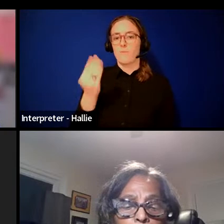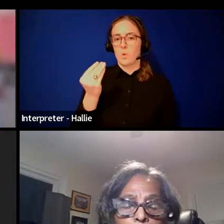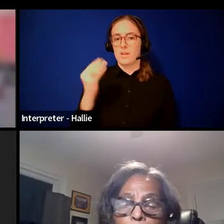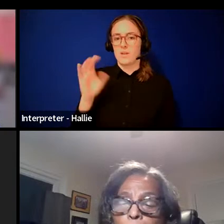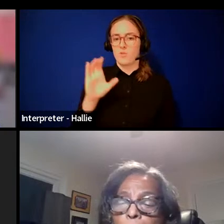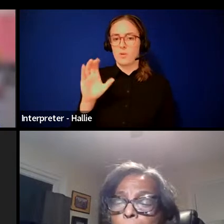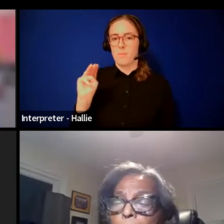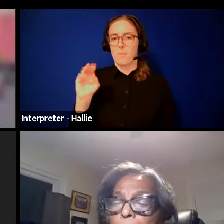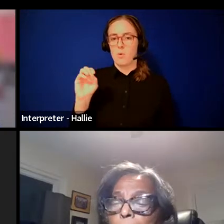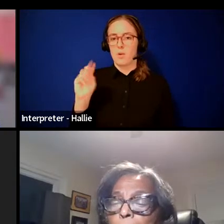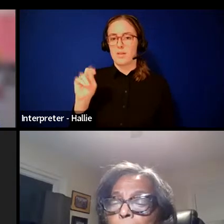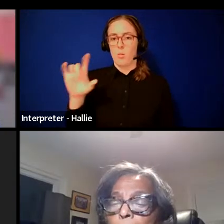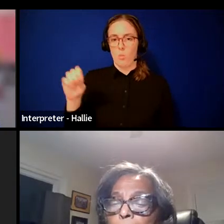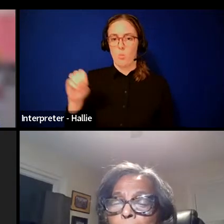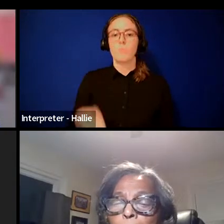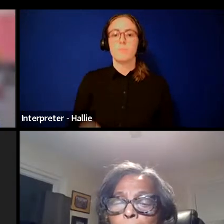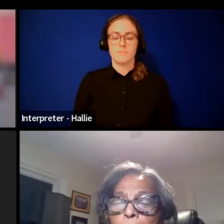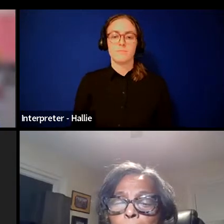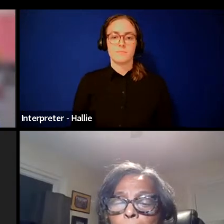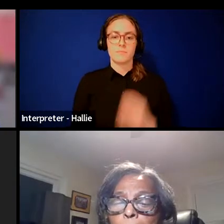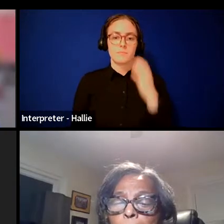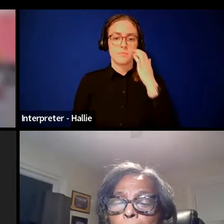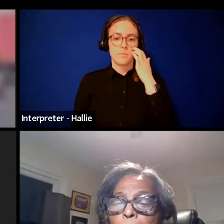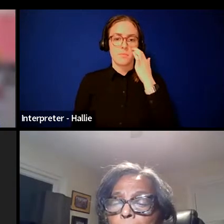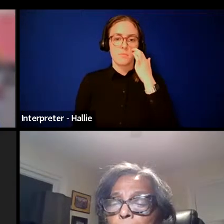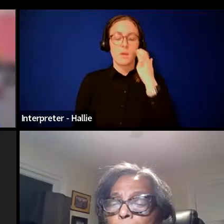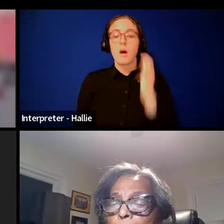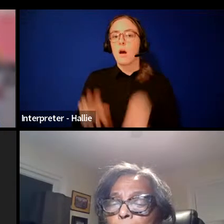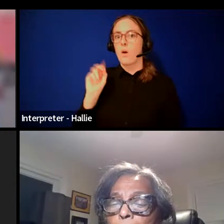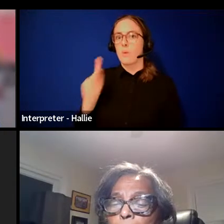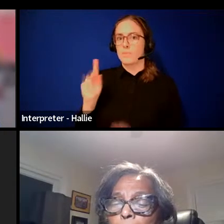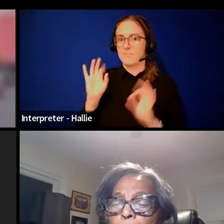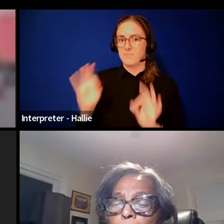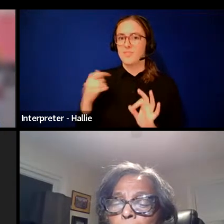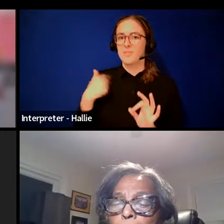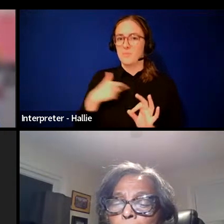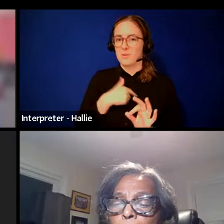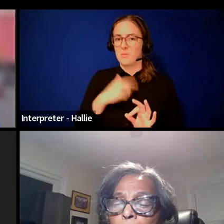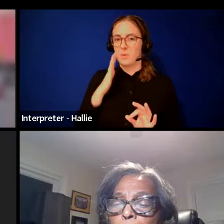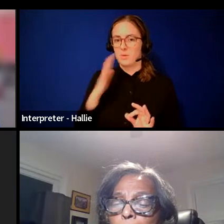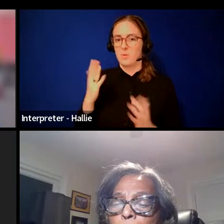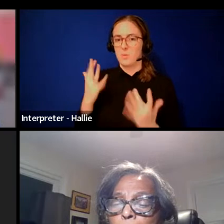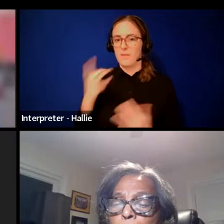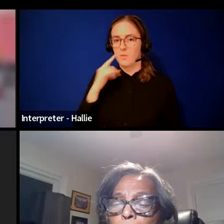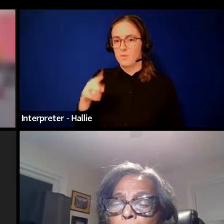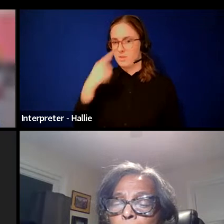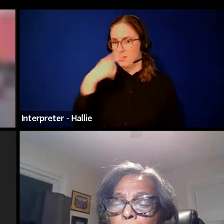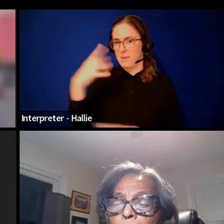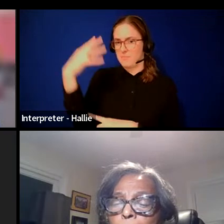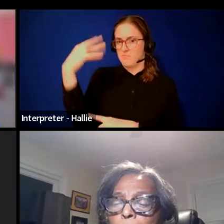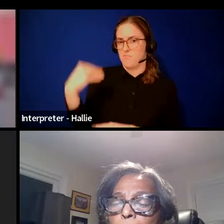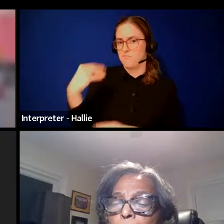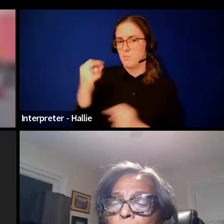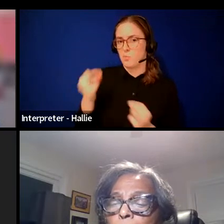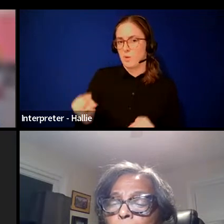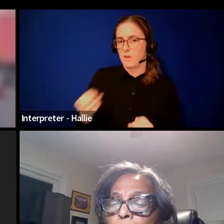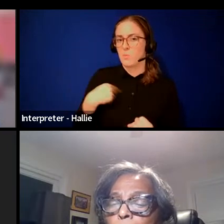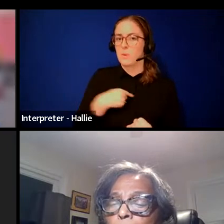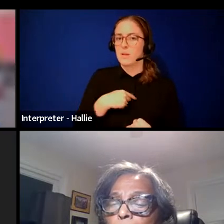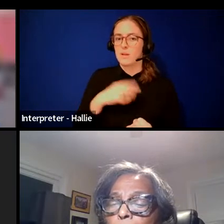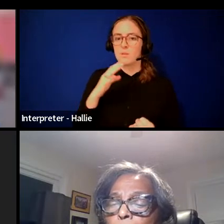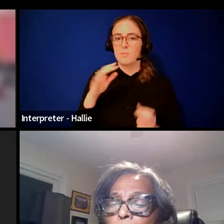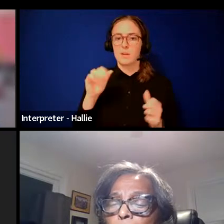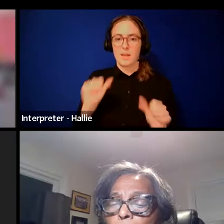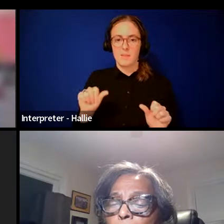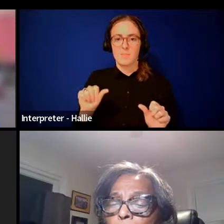Montella. Okay, perfect. So we'll wait on you for a quick second. If you could just cut your camera off so we can allow